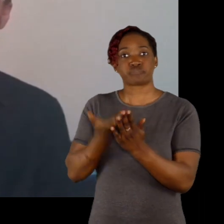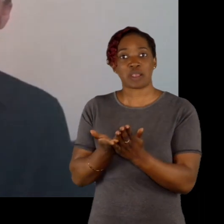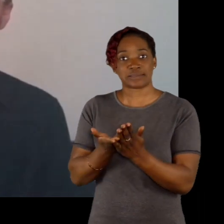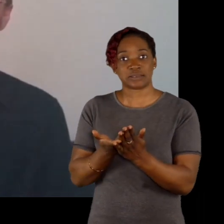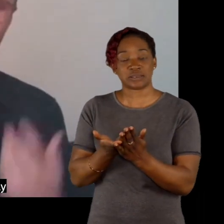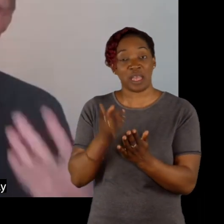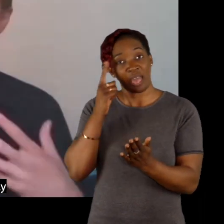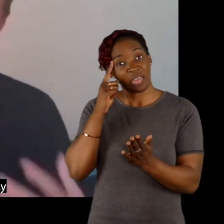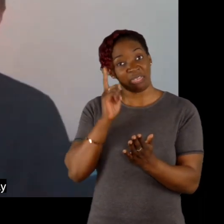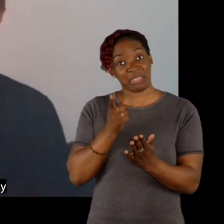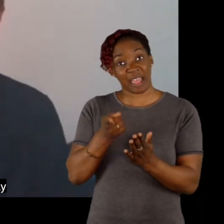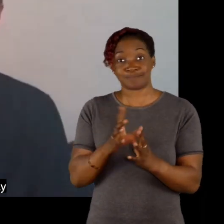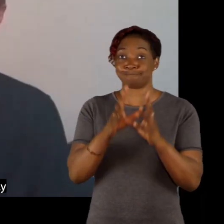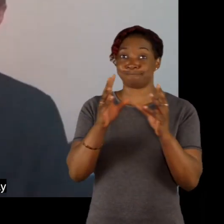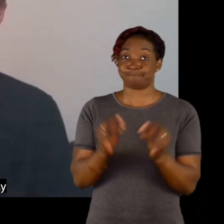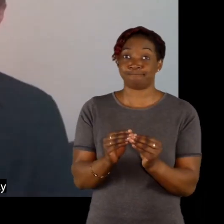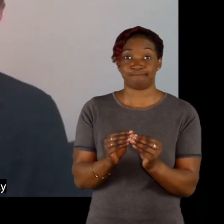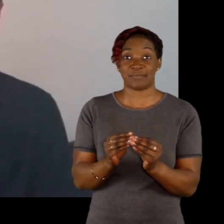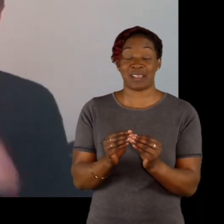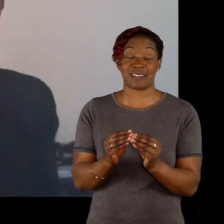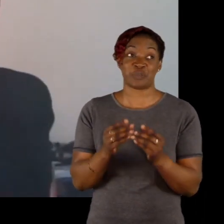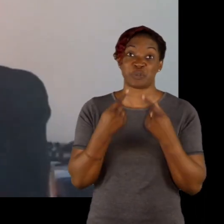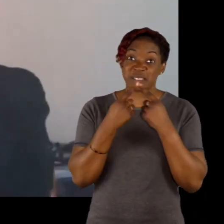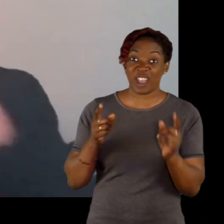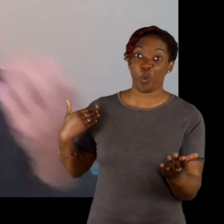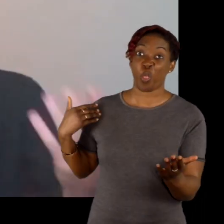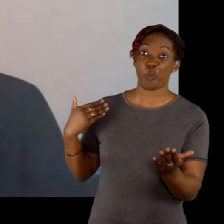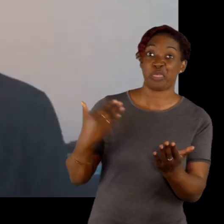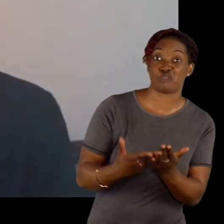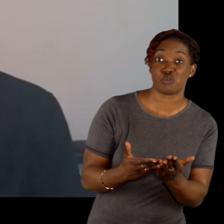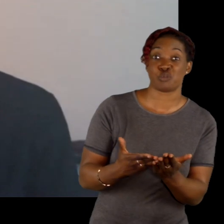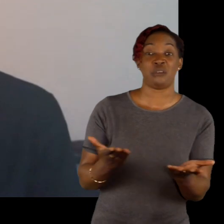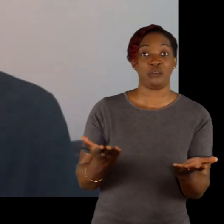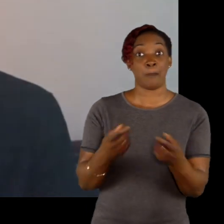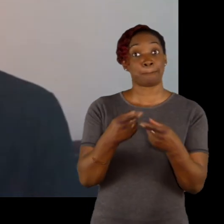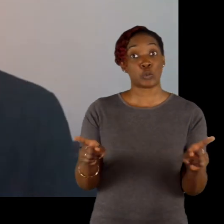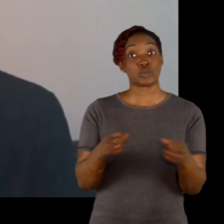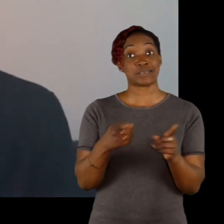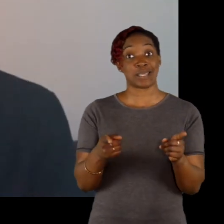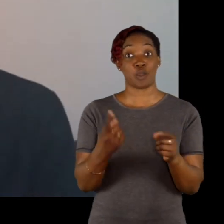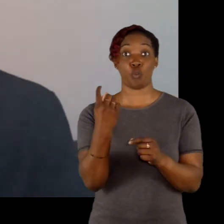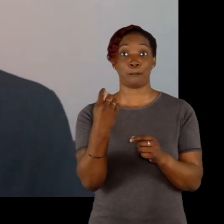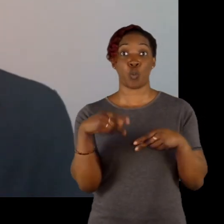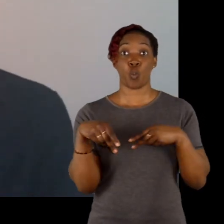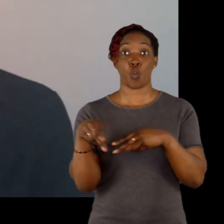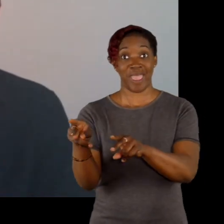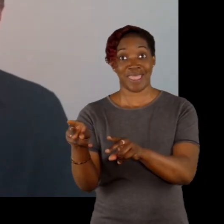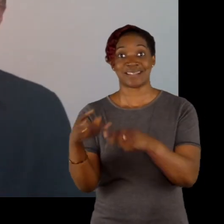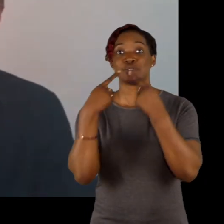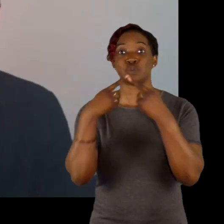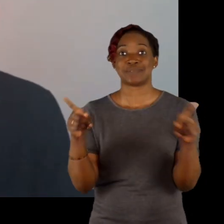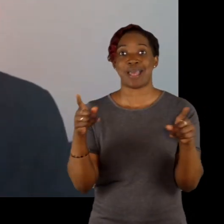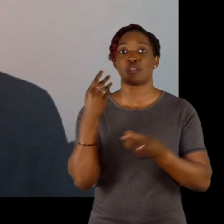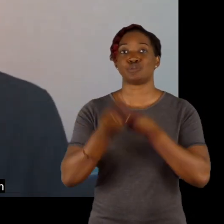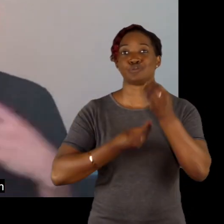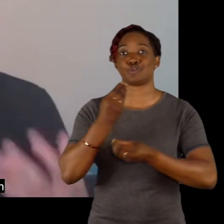expression in the film, and I think that sums up what we've been trying to say all the way through this, which is that the music is another thing to help you